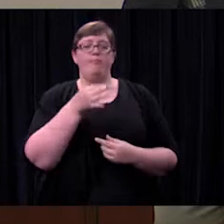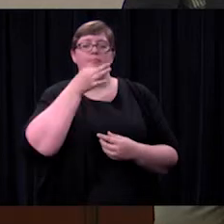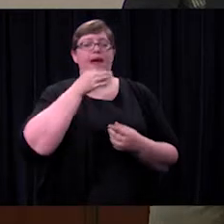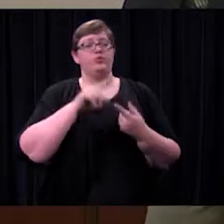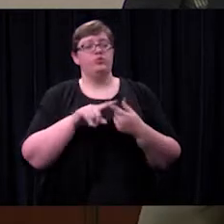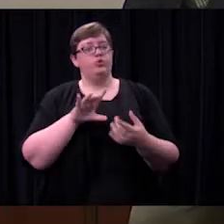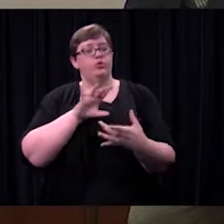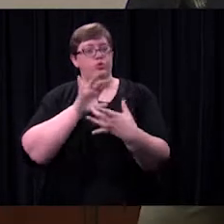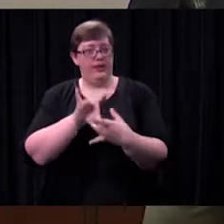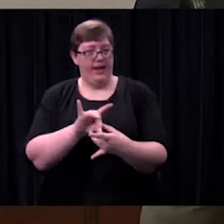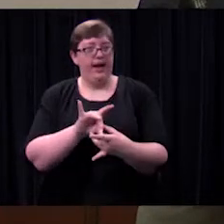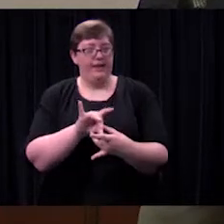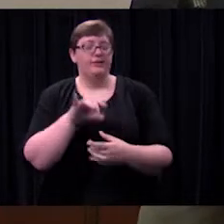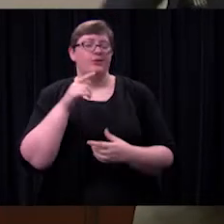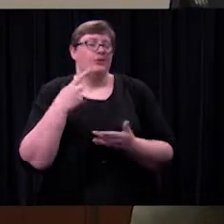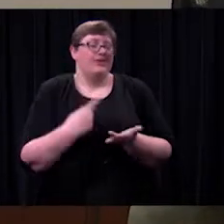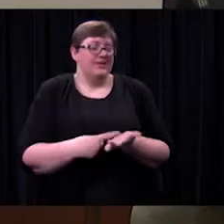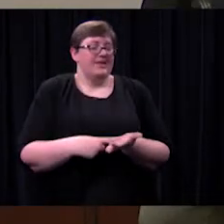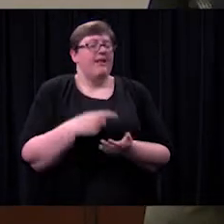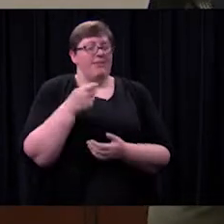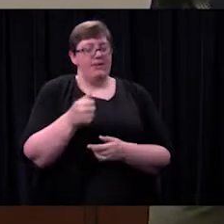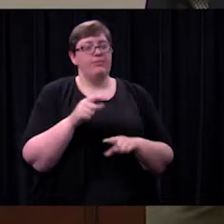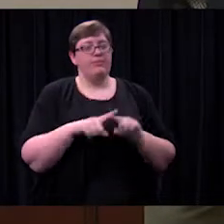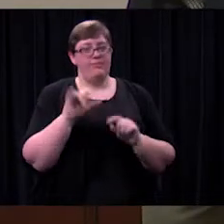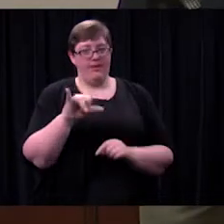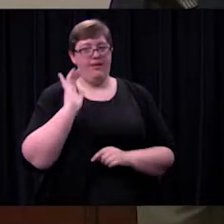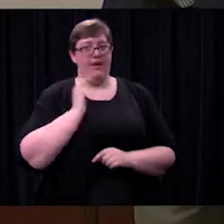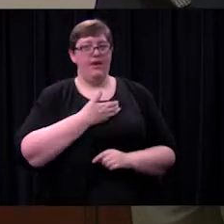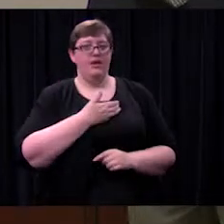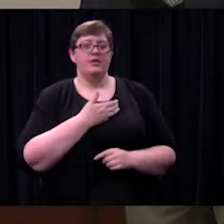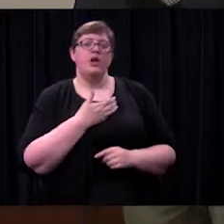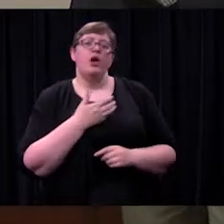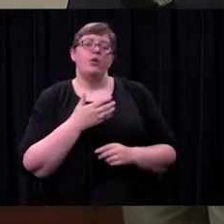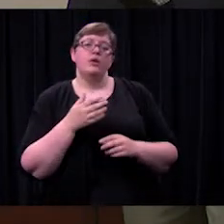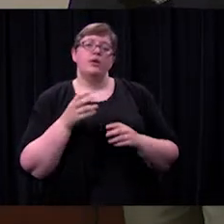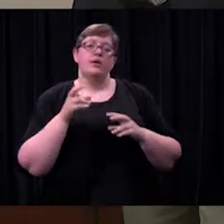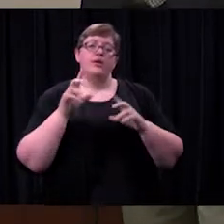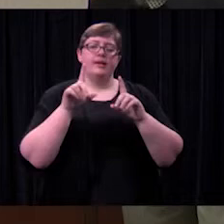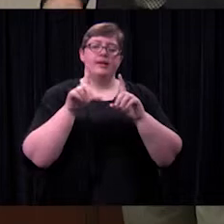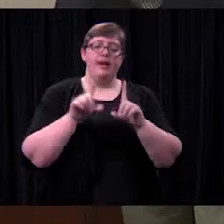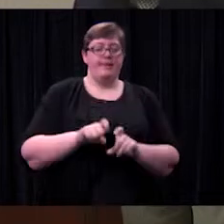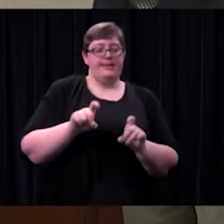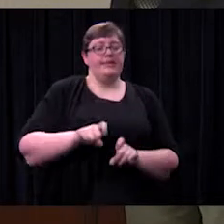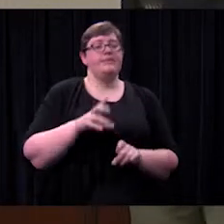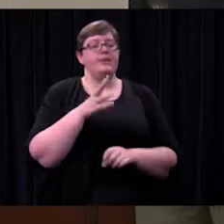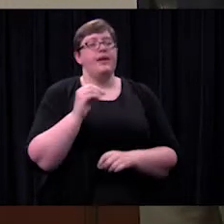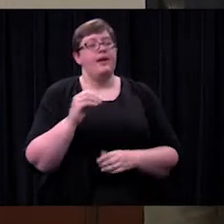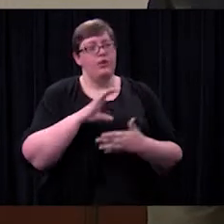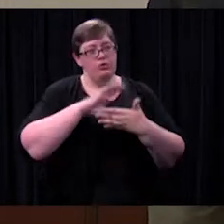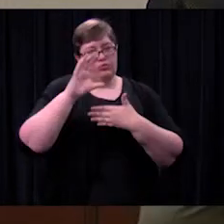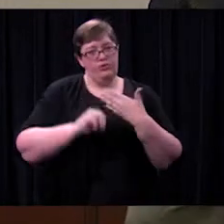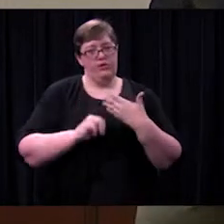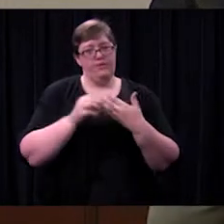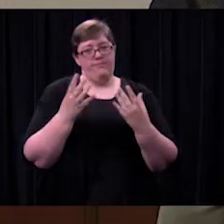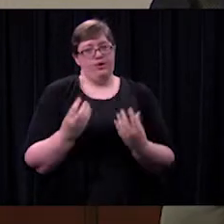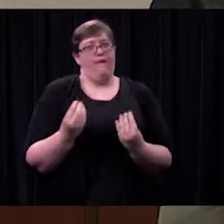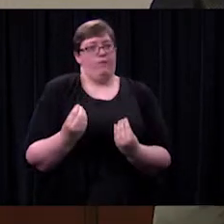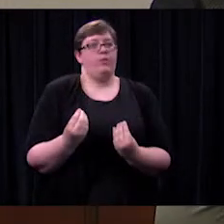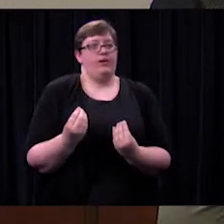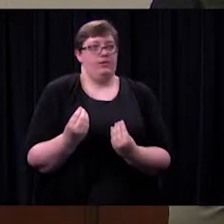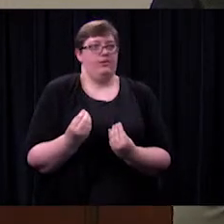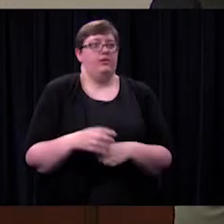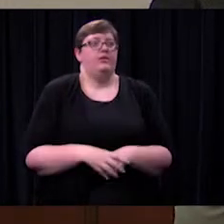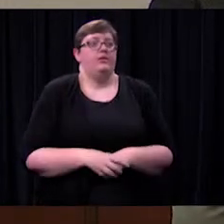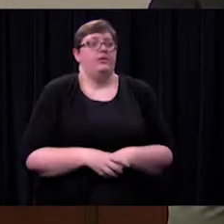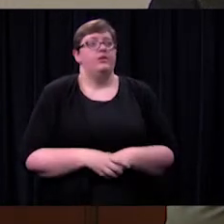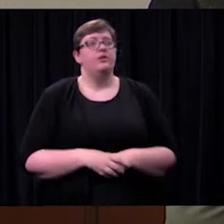little bit, but that's our formative assessment and curriculum software that we just trained all our administrators on last week. And over